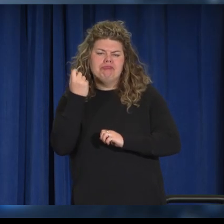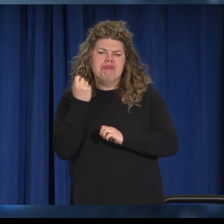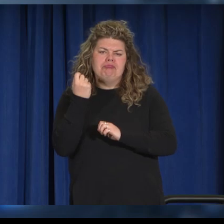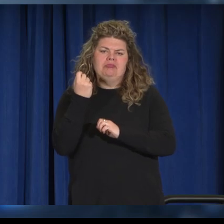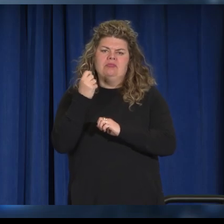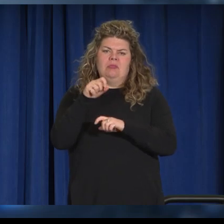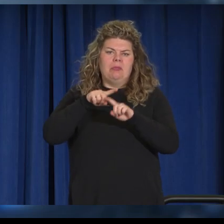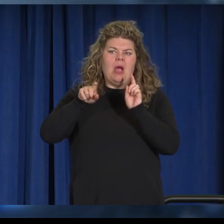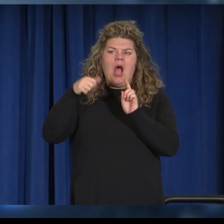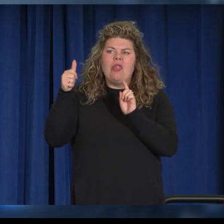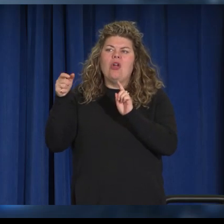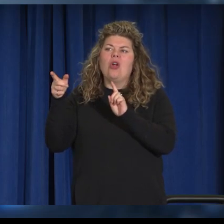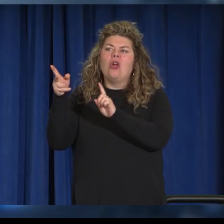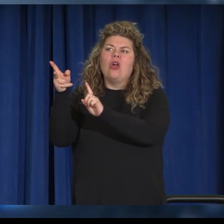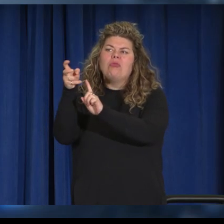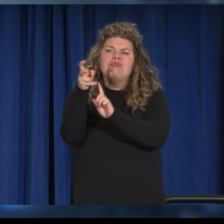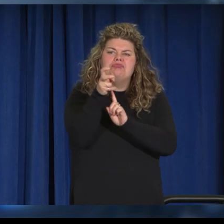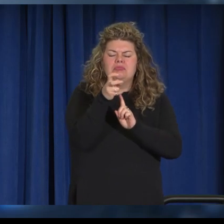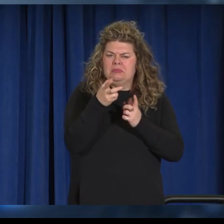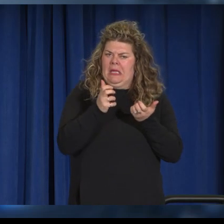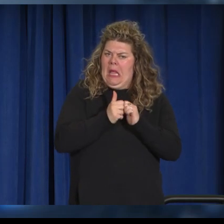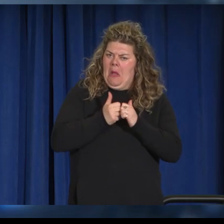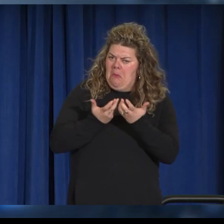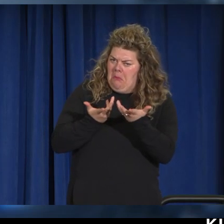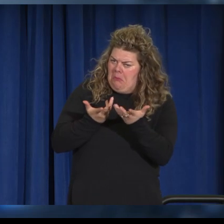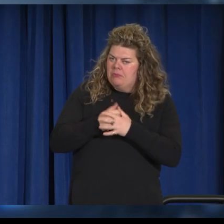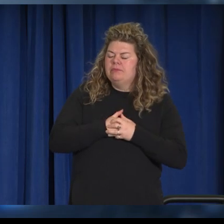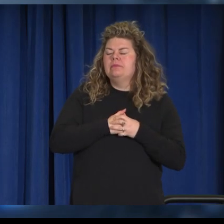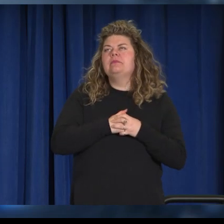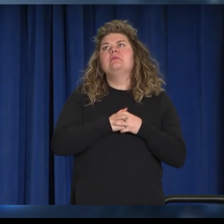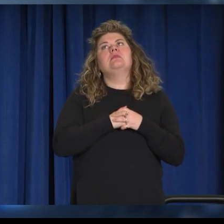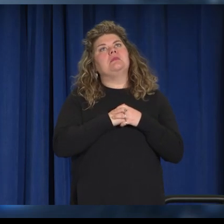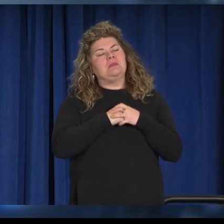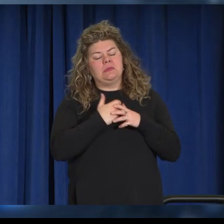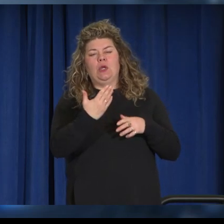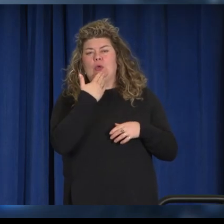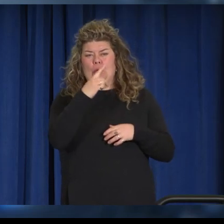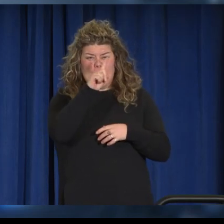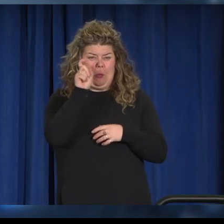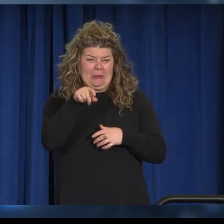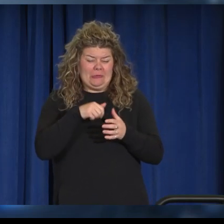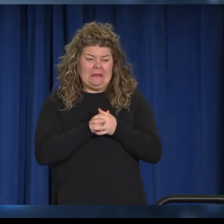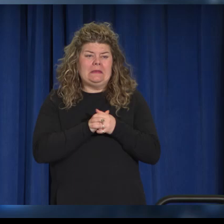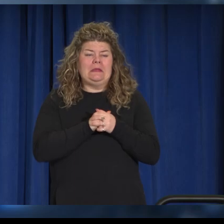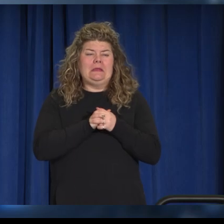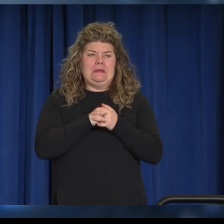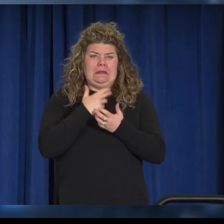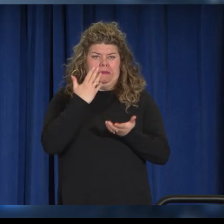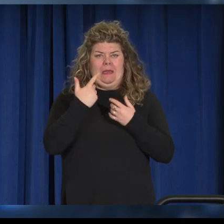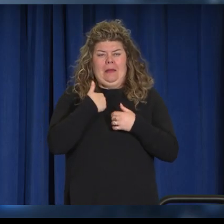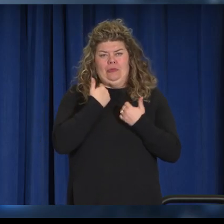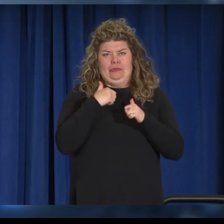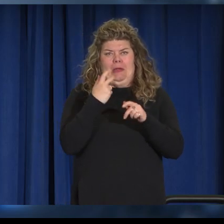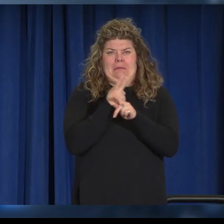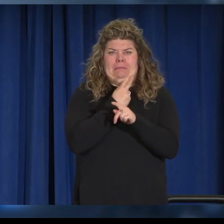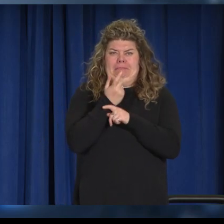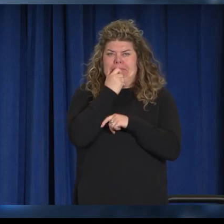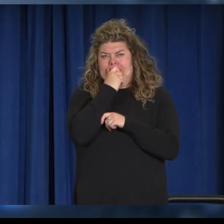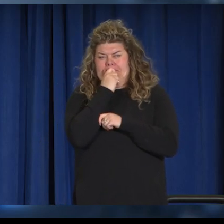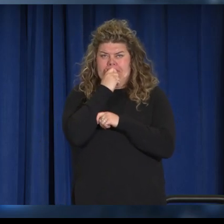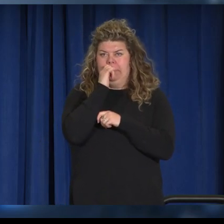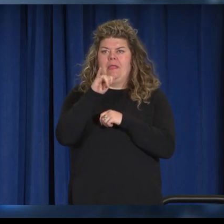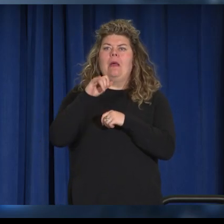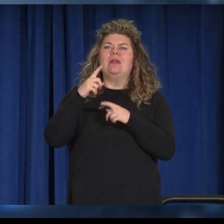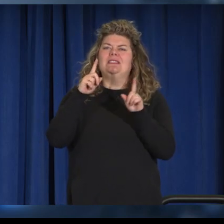that's a wonderful question. I was probably about 12 years ago part of a tech startup that was